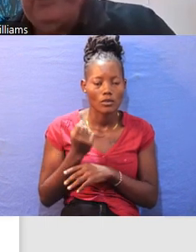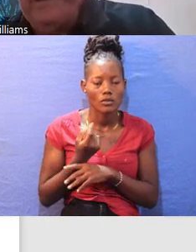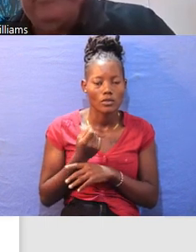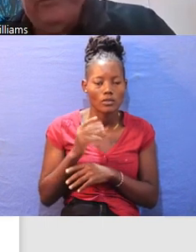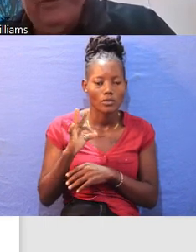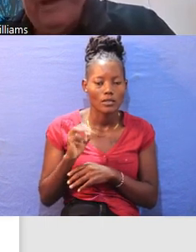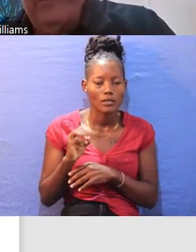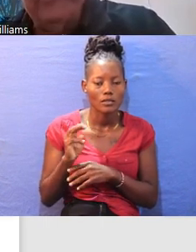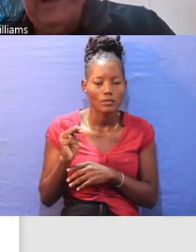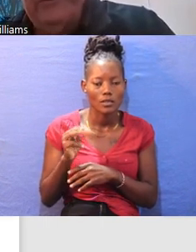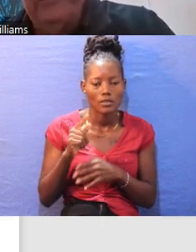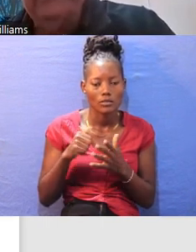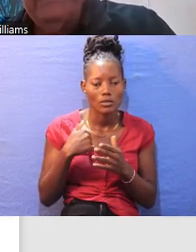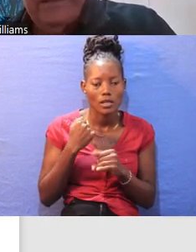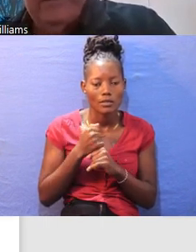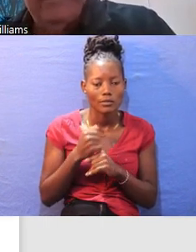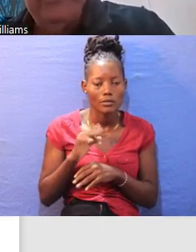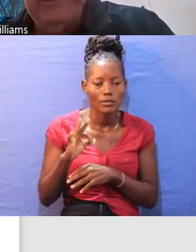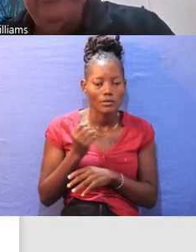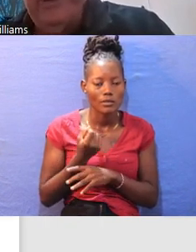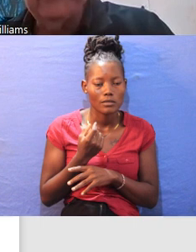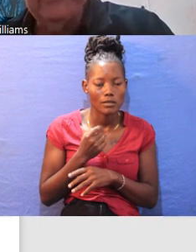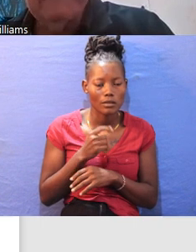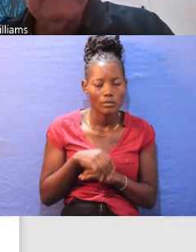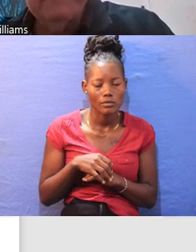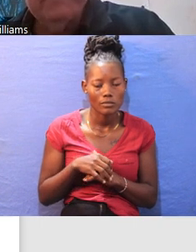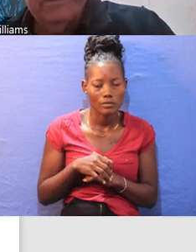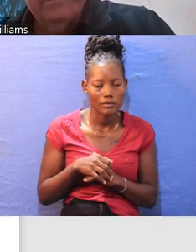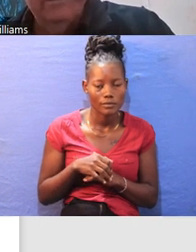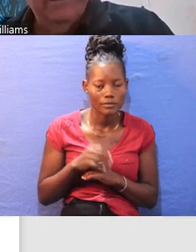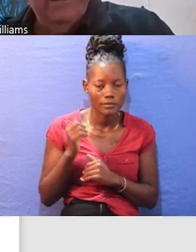So 30 meters is about the most I do. That's about 3 seconds.